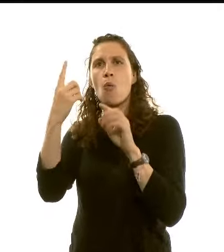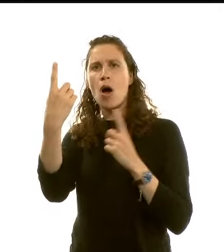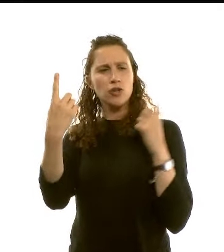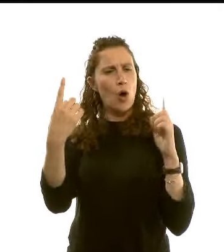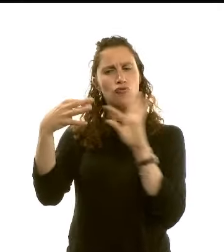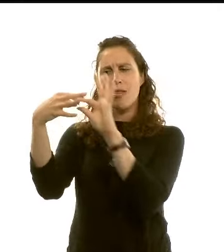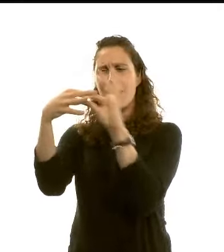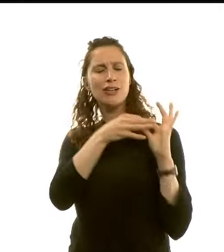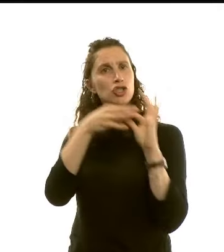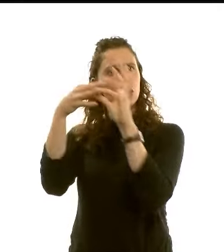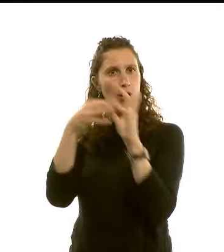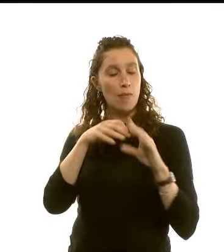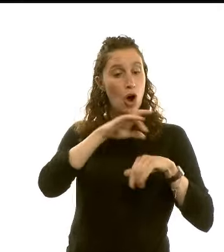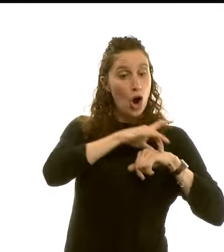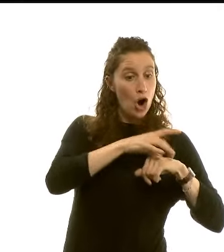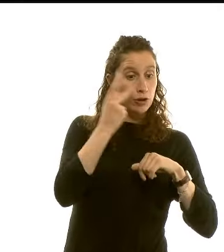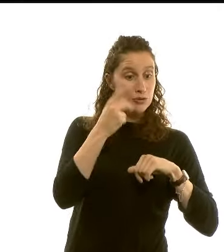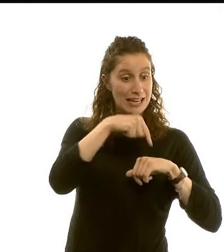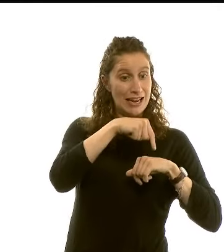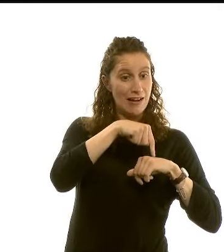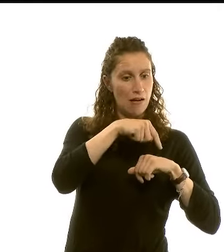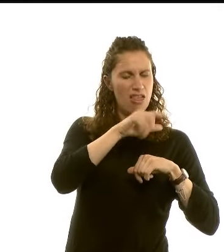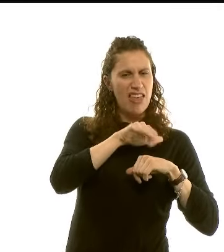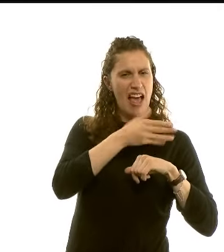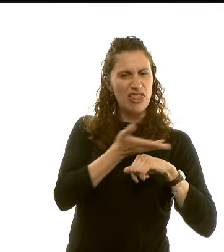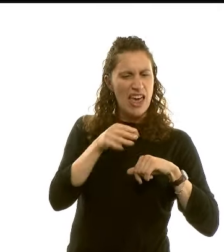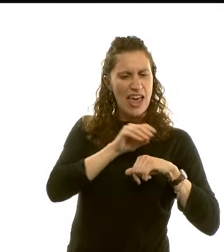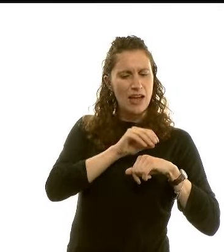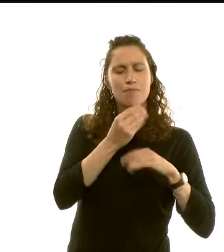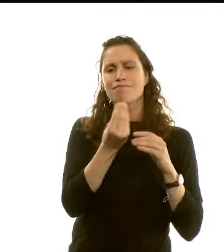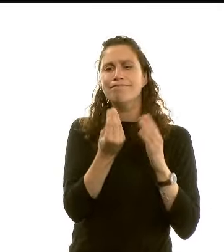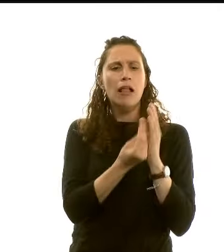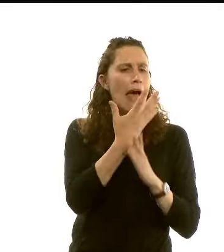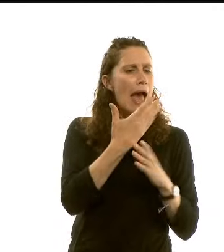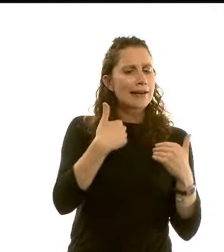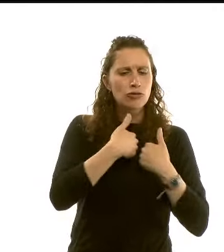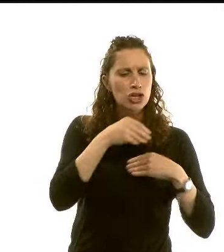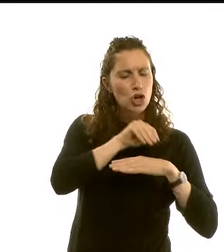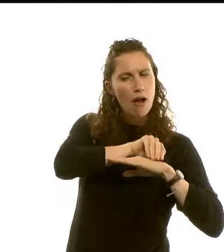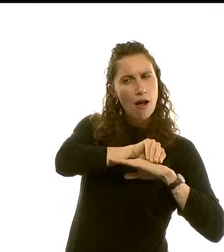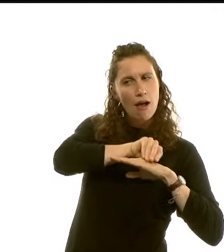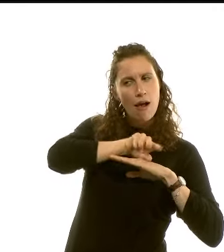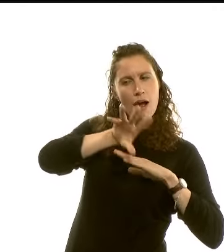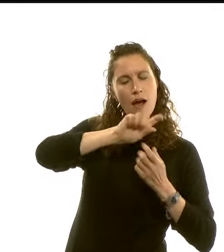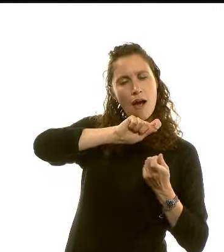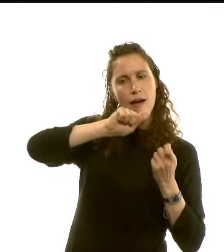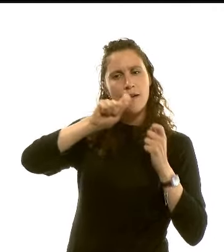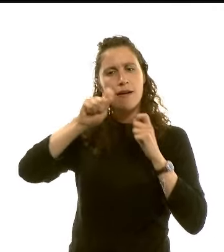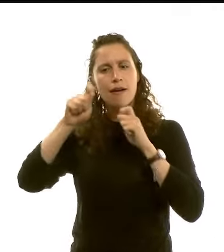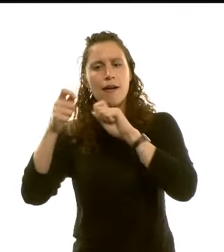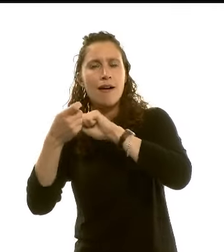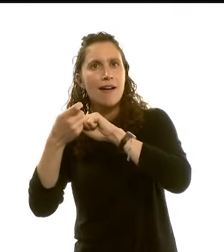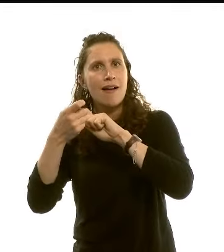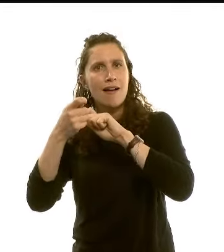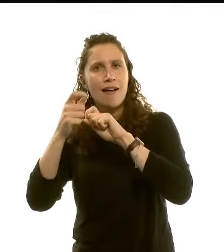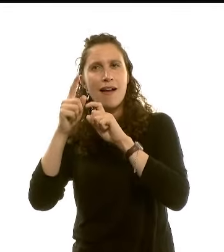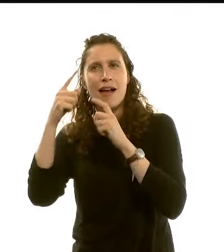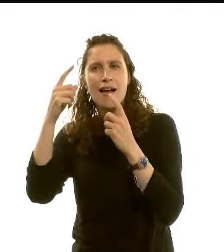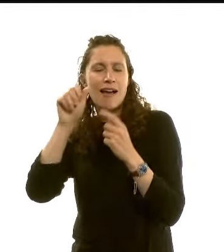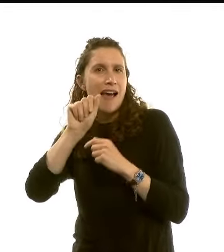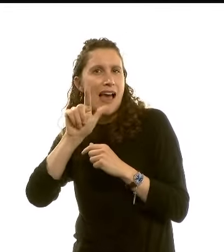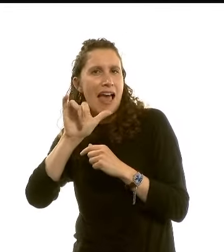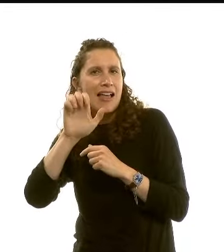the design challenge is to take that thing, a plant or a creature, and then turn it into that alien Pandoran look